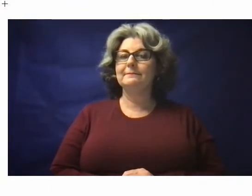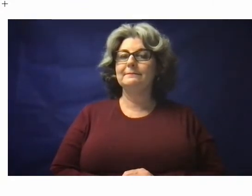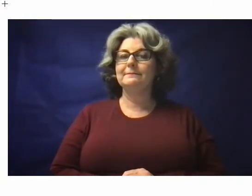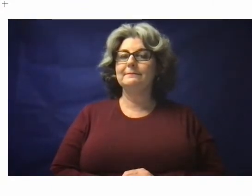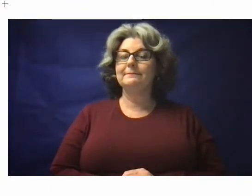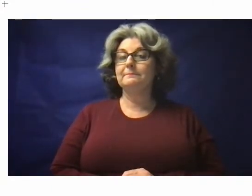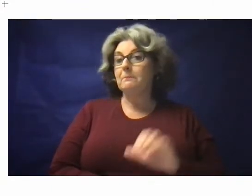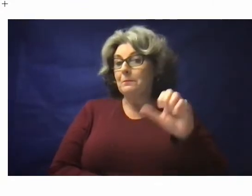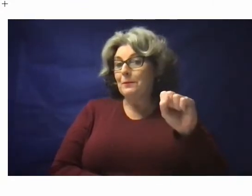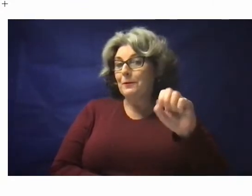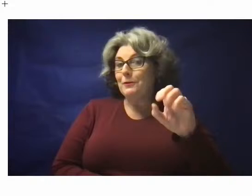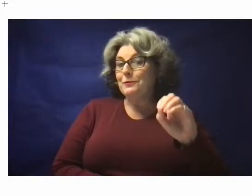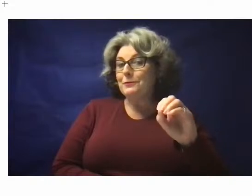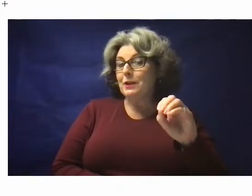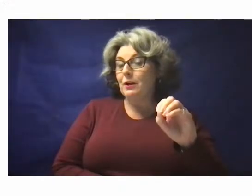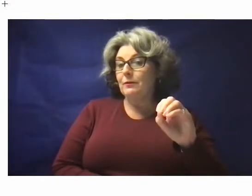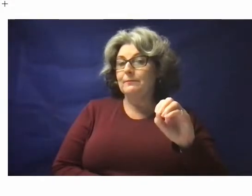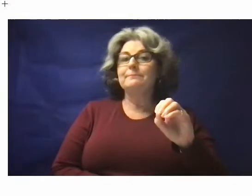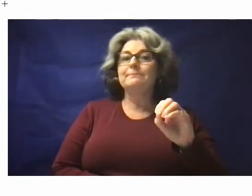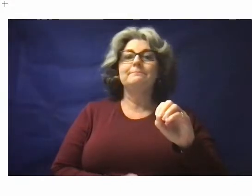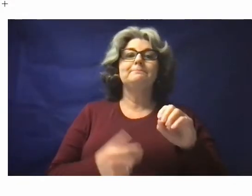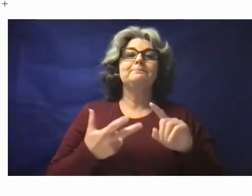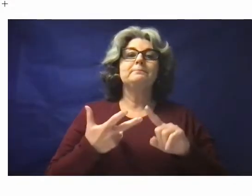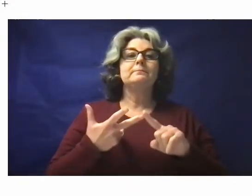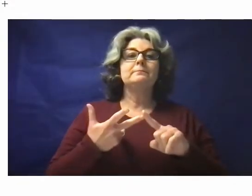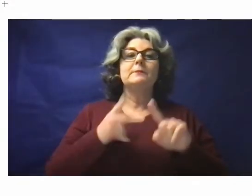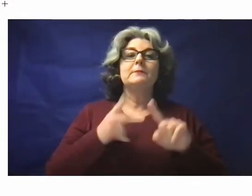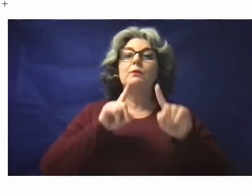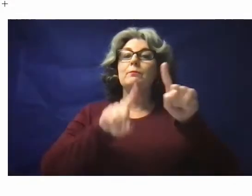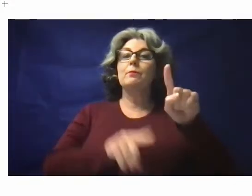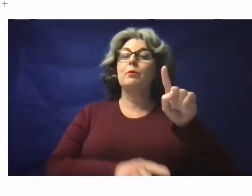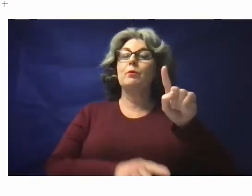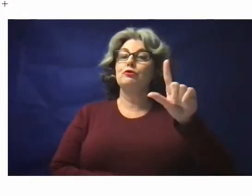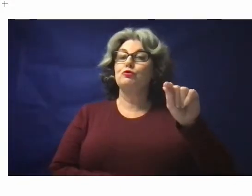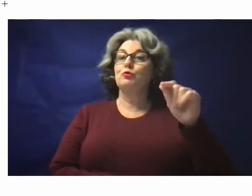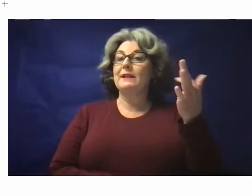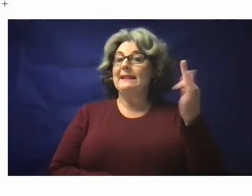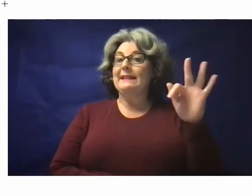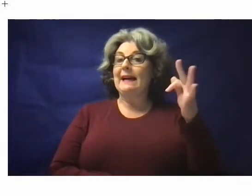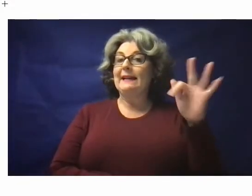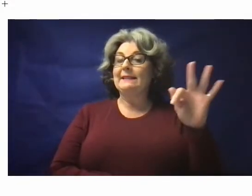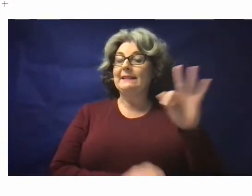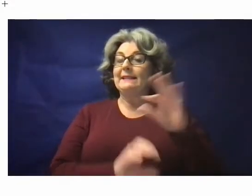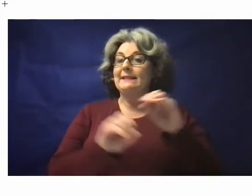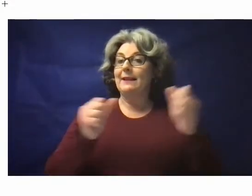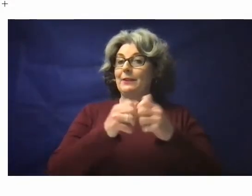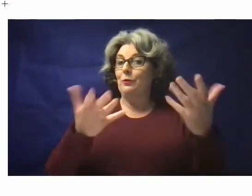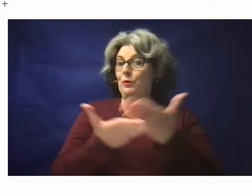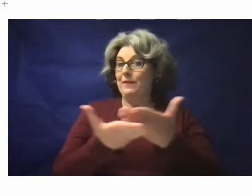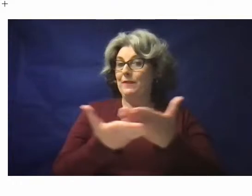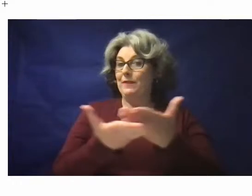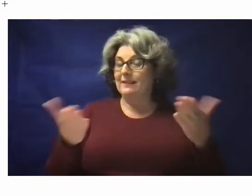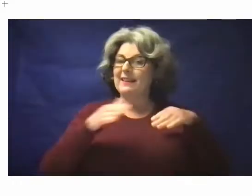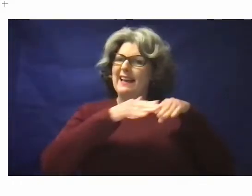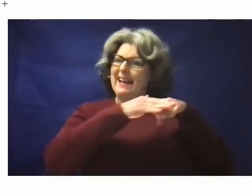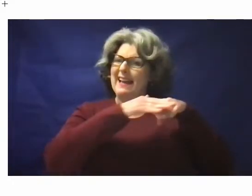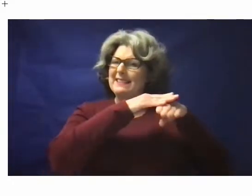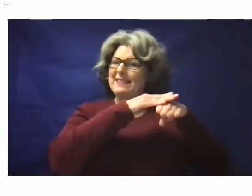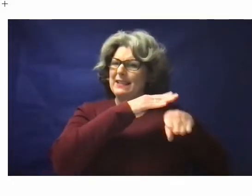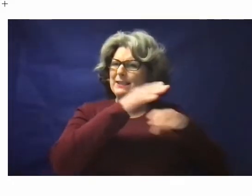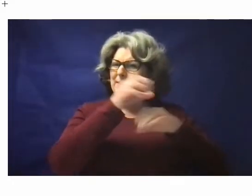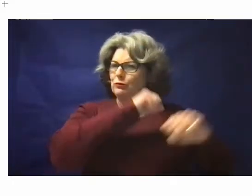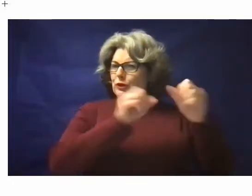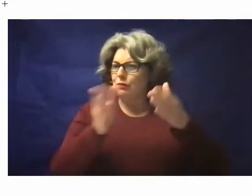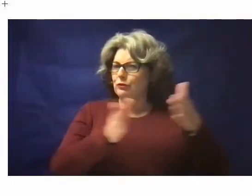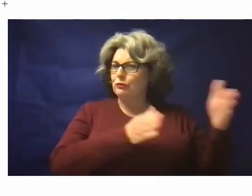So, a report from the 2019 Nothing Without Us, an accessibility strategy for the Public